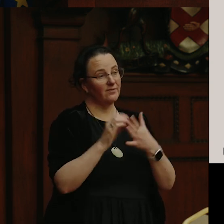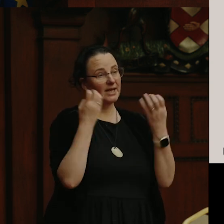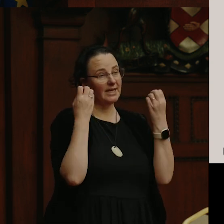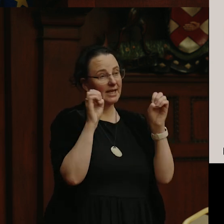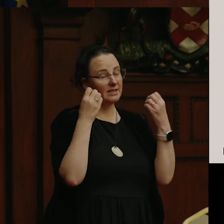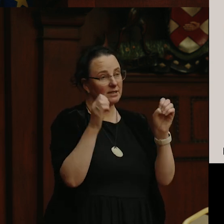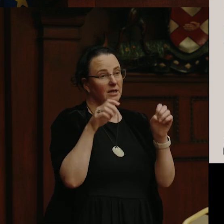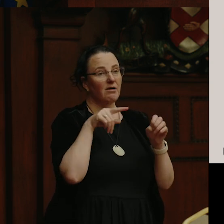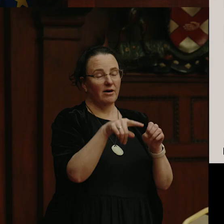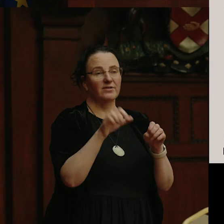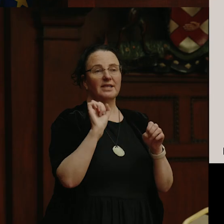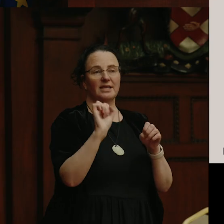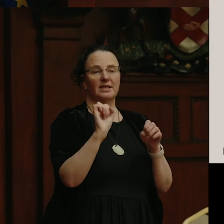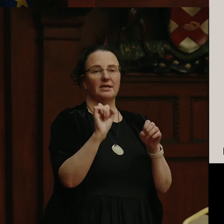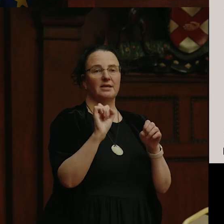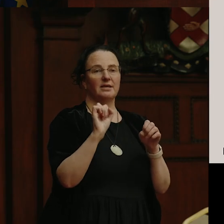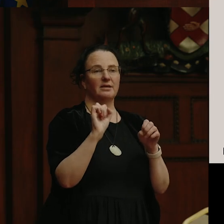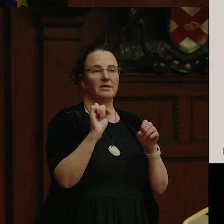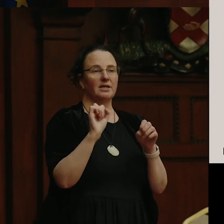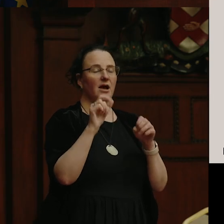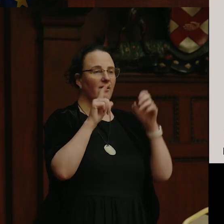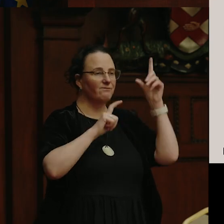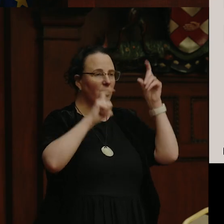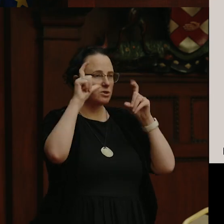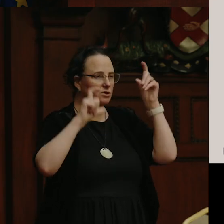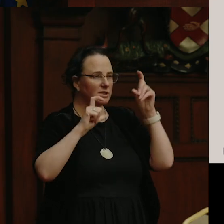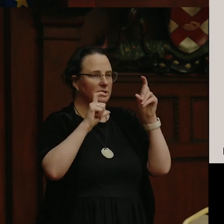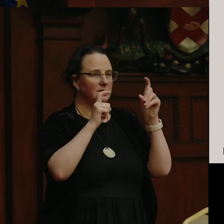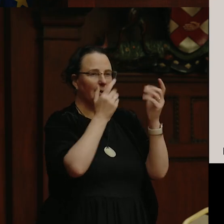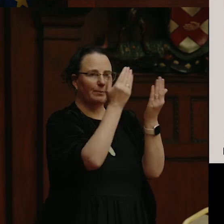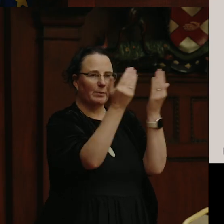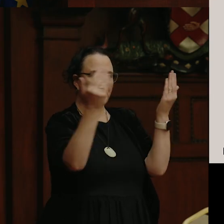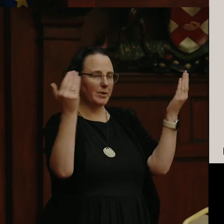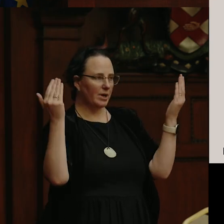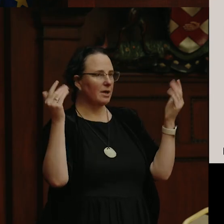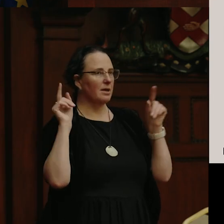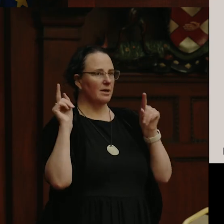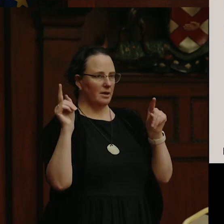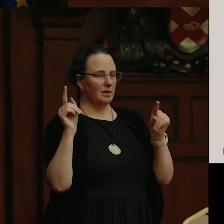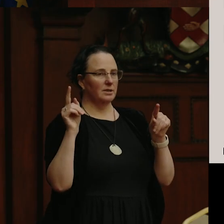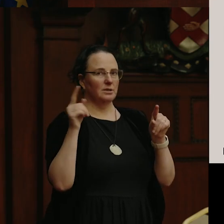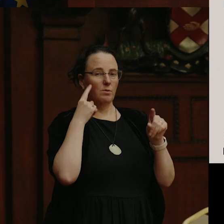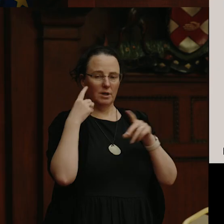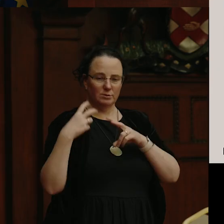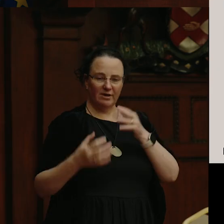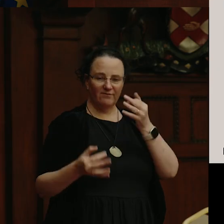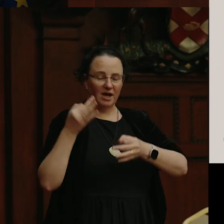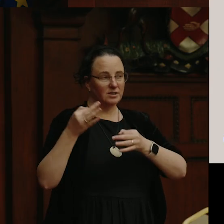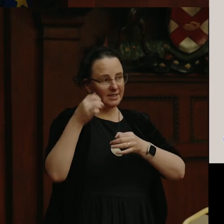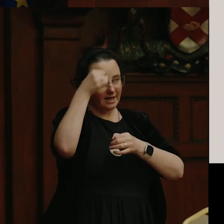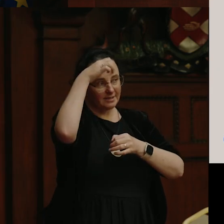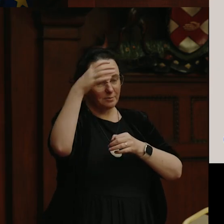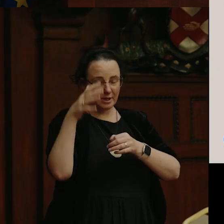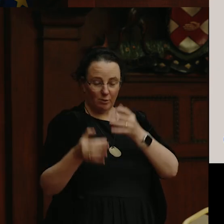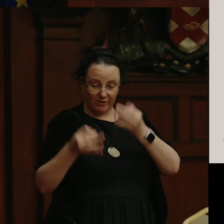of the photo voice, some of the photographs, and today I want to talk to you through the academic findings of the